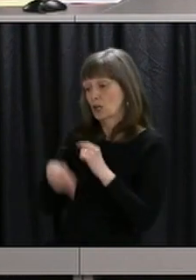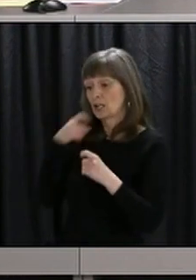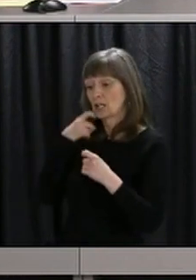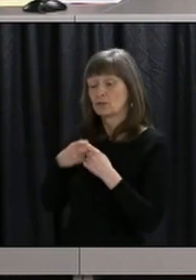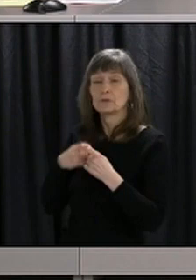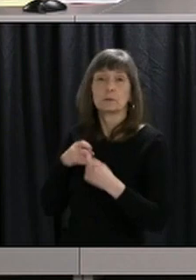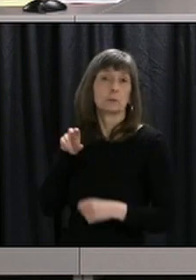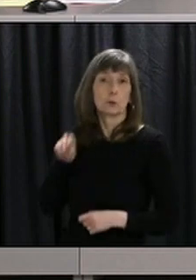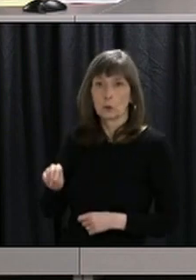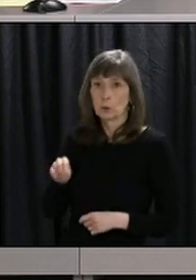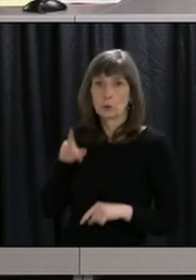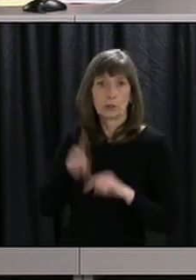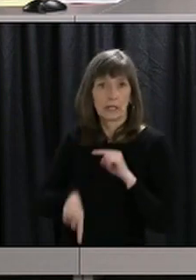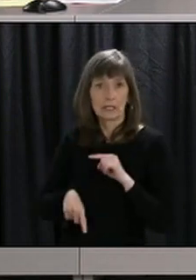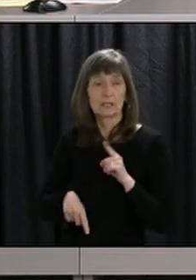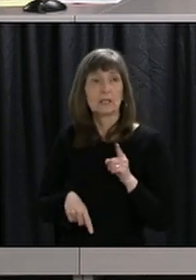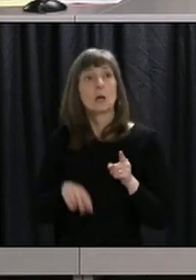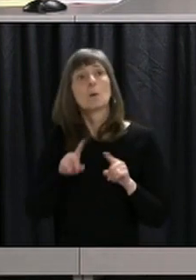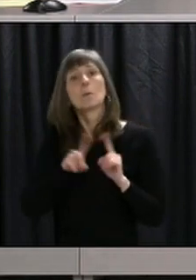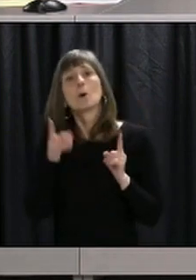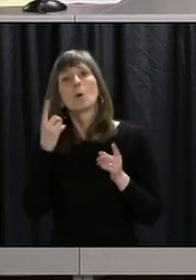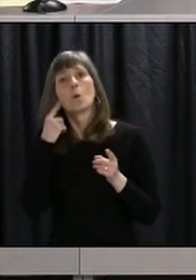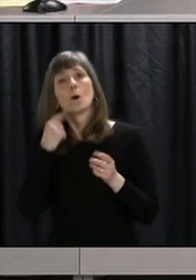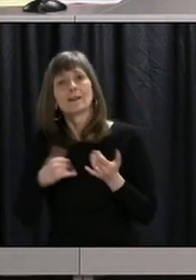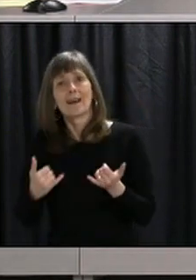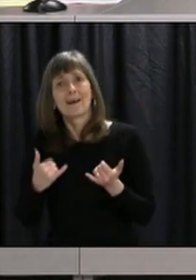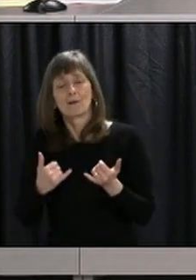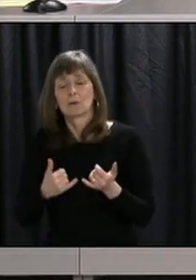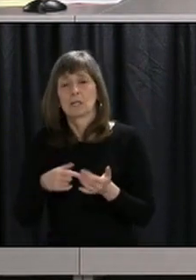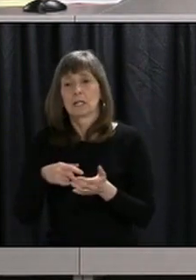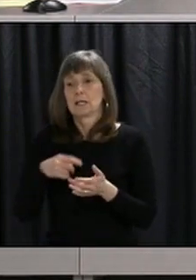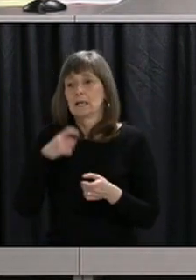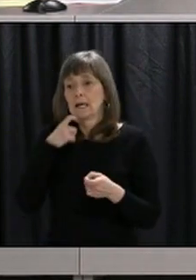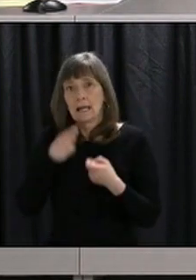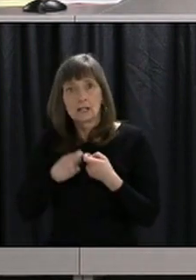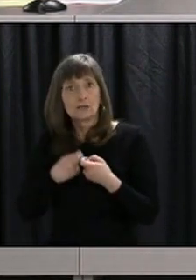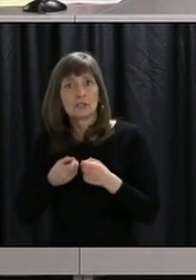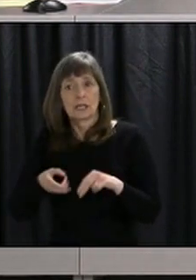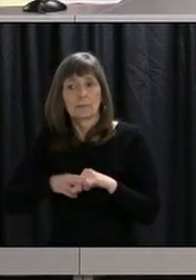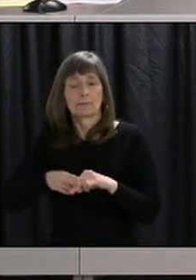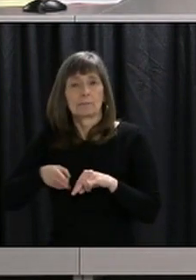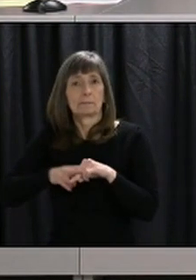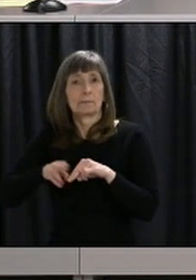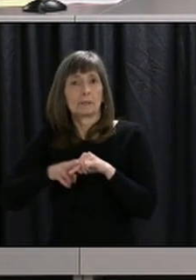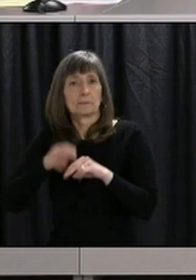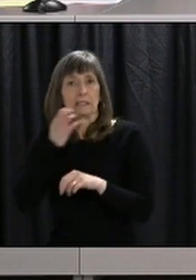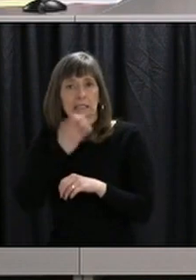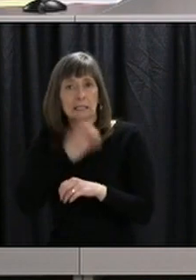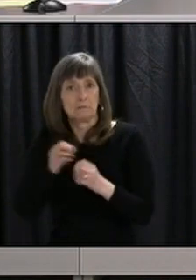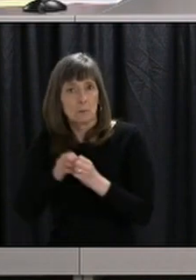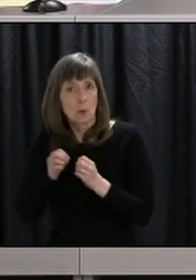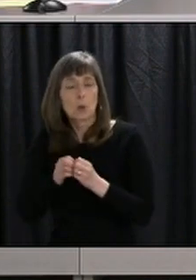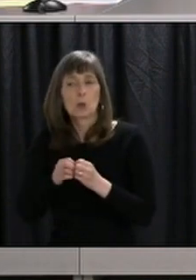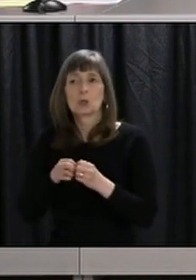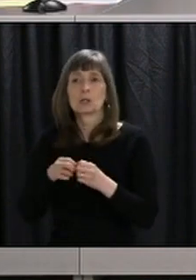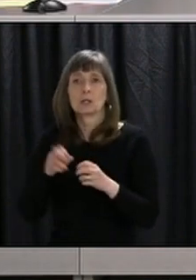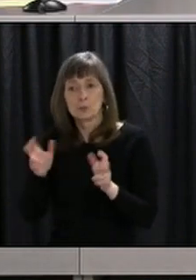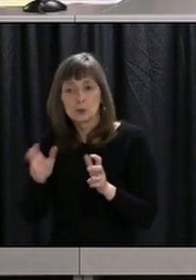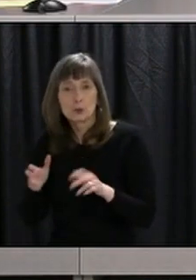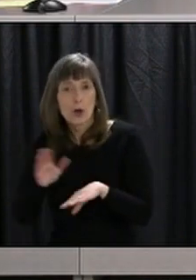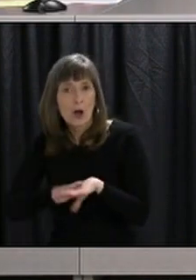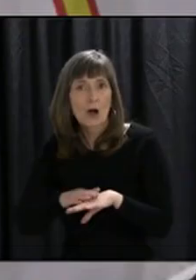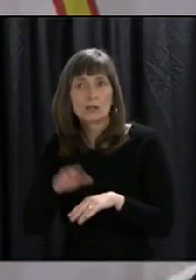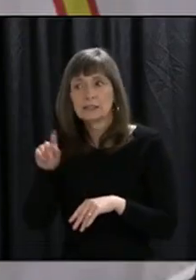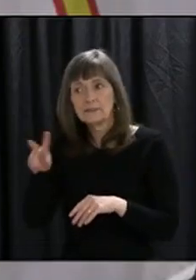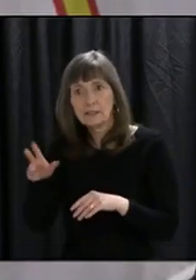people as they're forced to be home all day with heats and lights on, TVs, computers for children? These bills have to be shooting up. Yeah, so we're